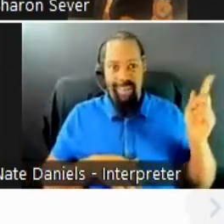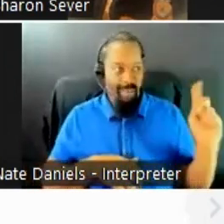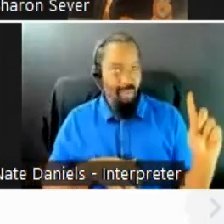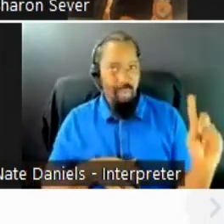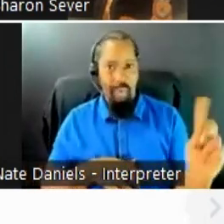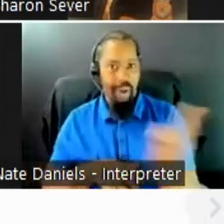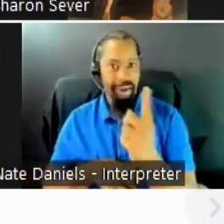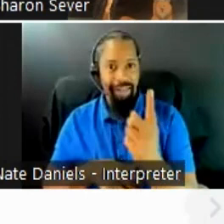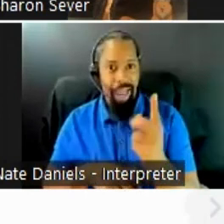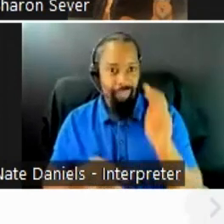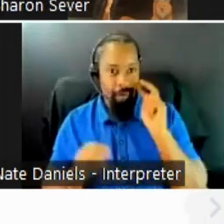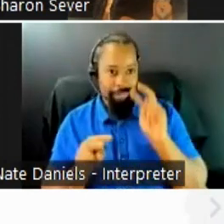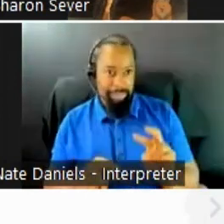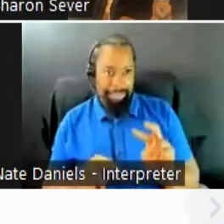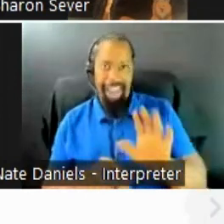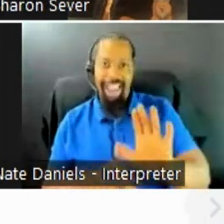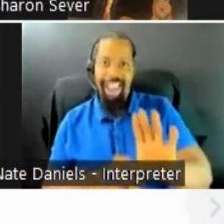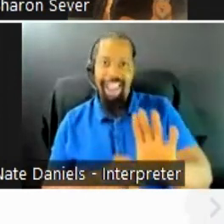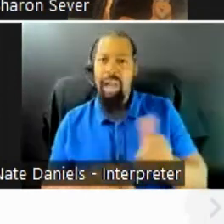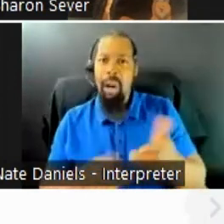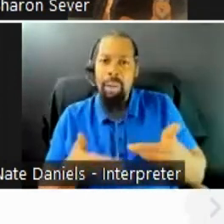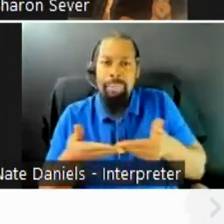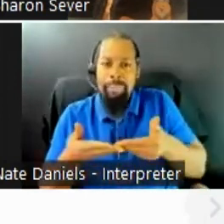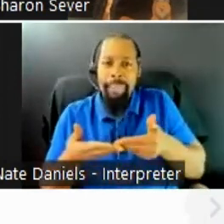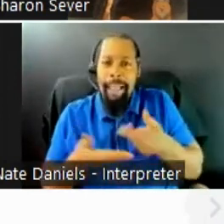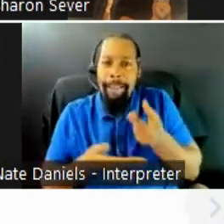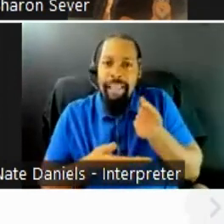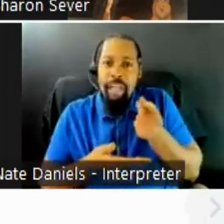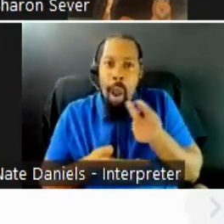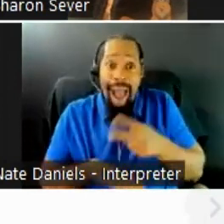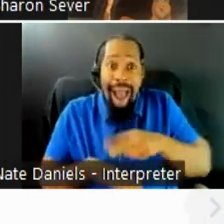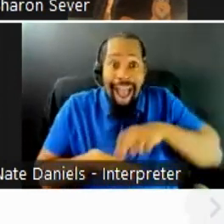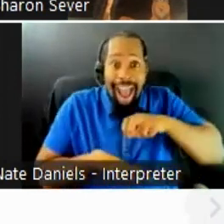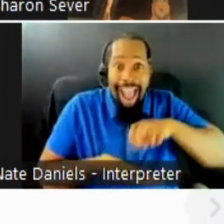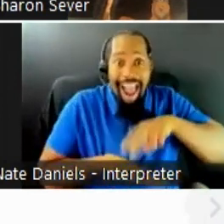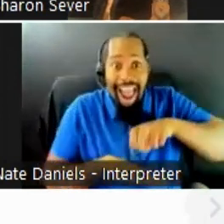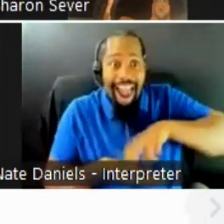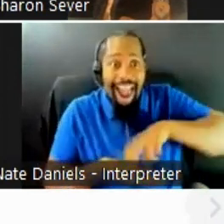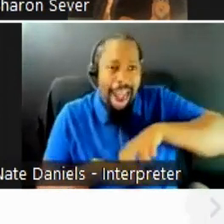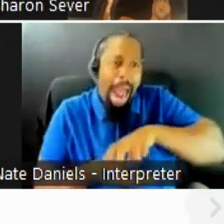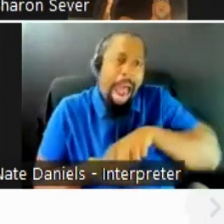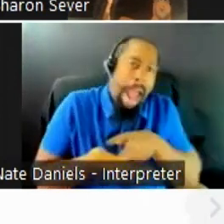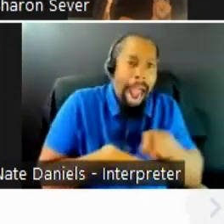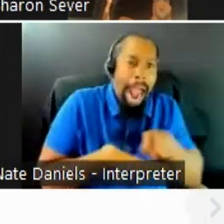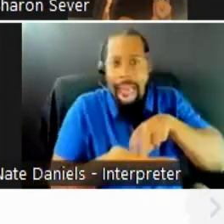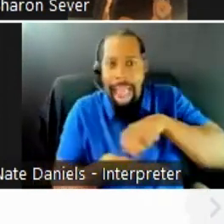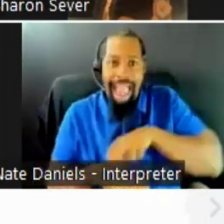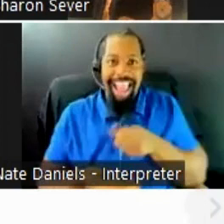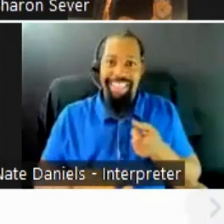on jumping all around it. And I think that's what made her pick this one.